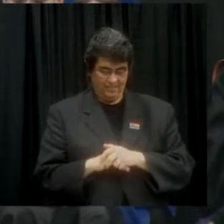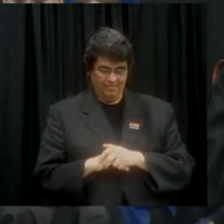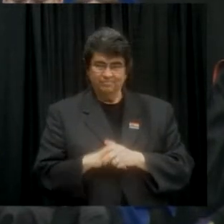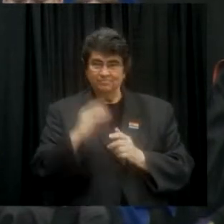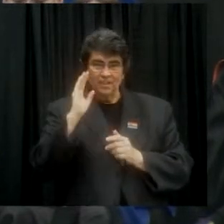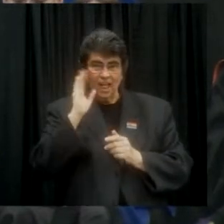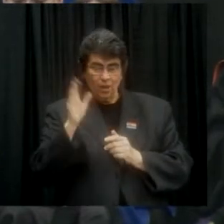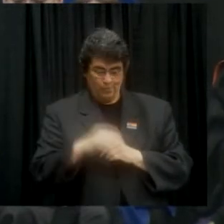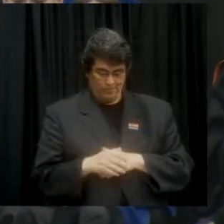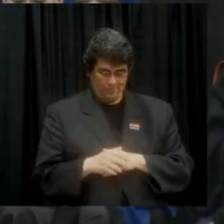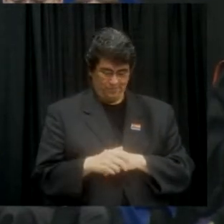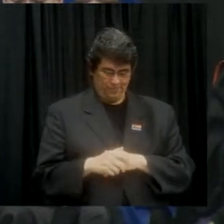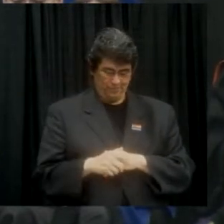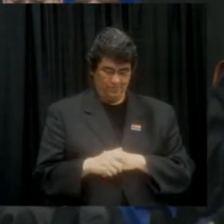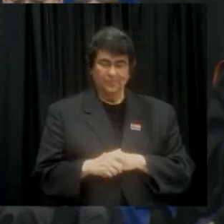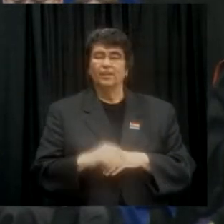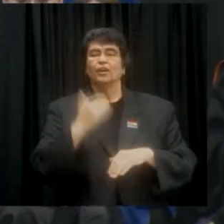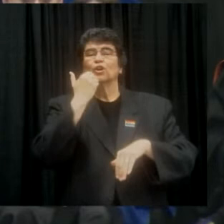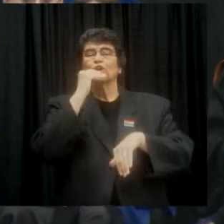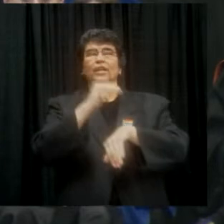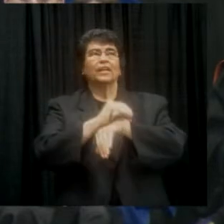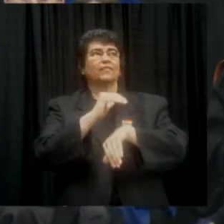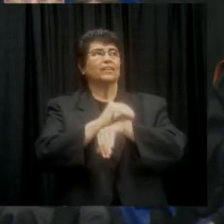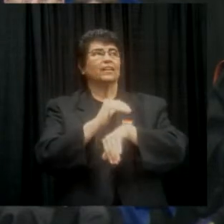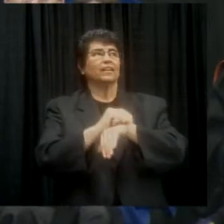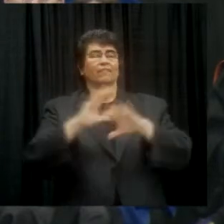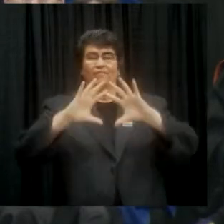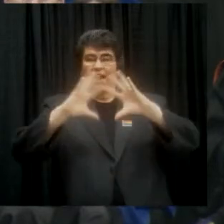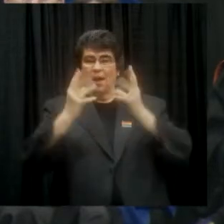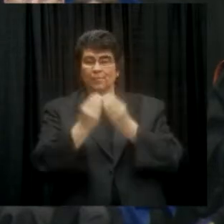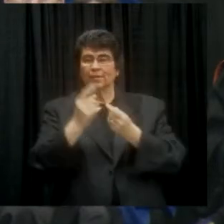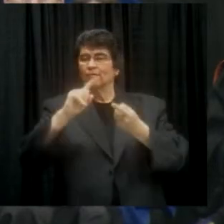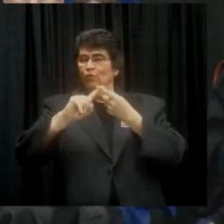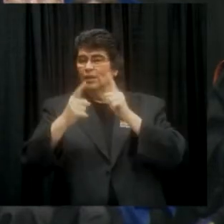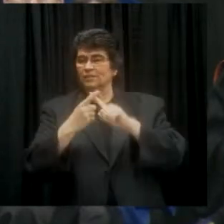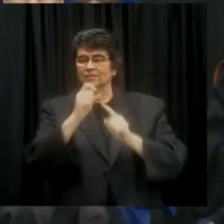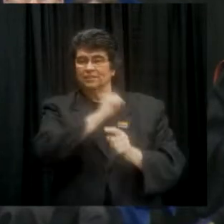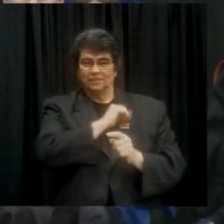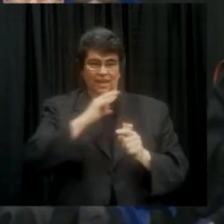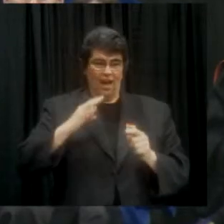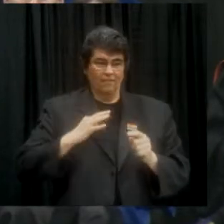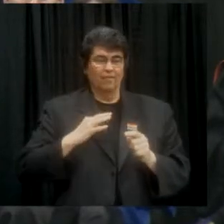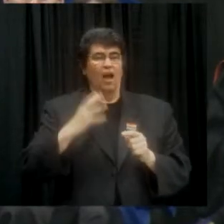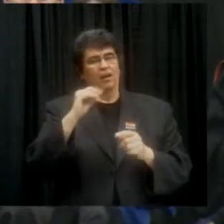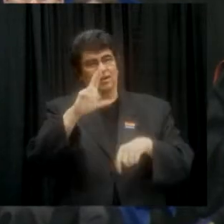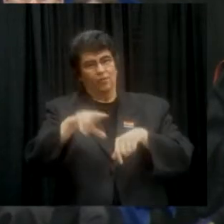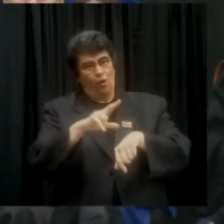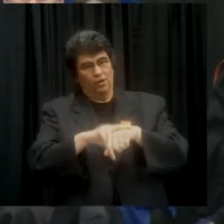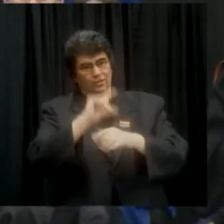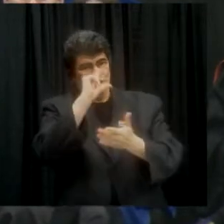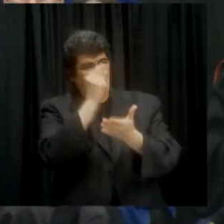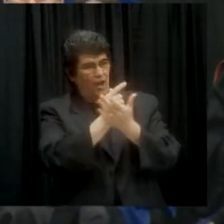Hello. Good evening, family, friends, and staff, and of course, the